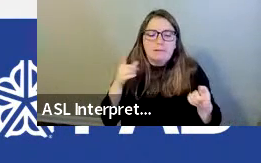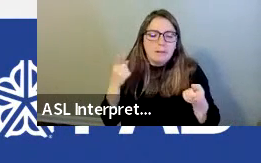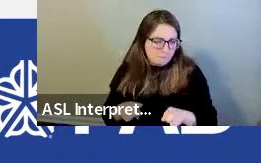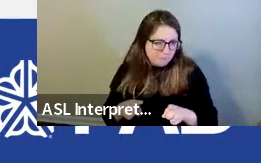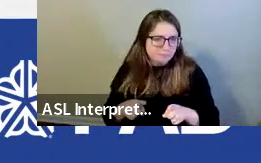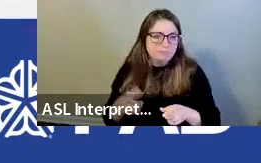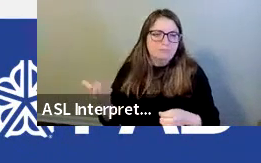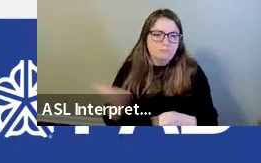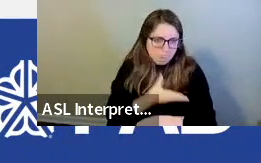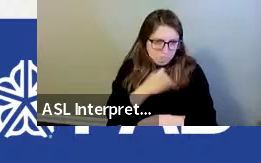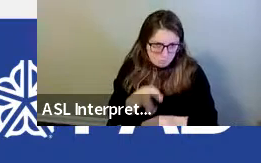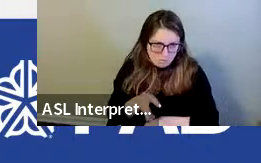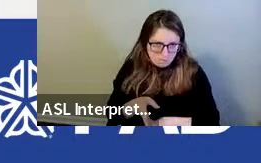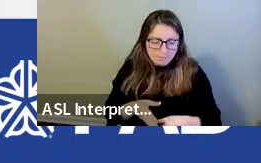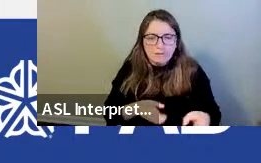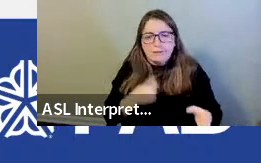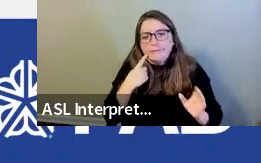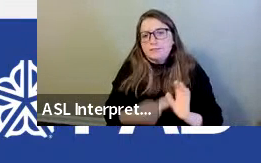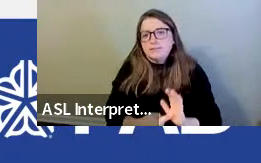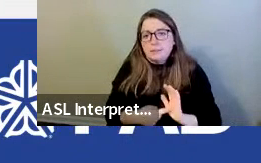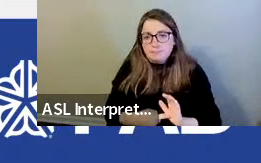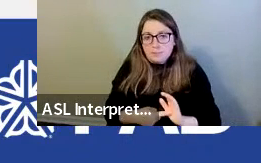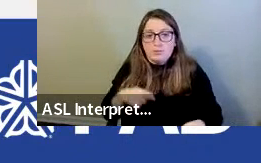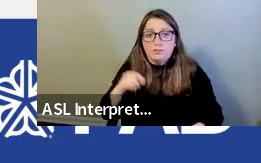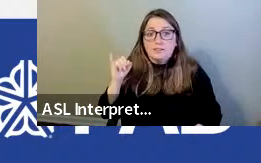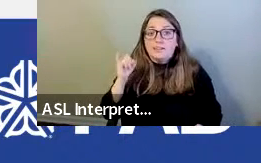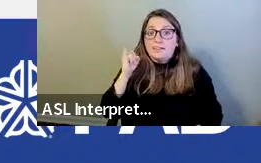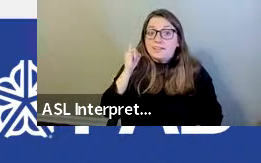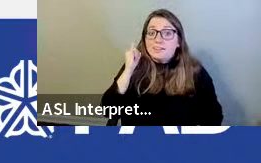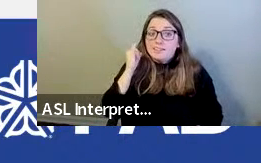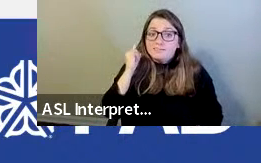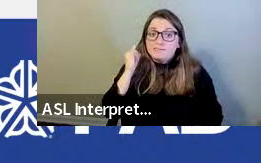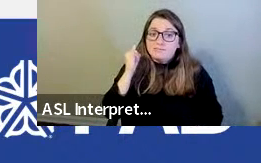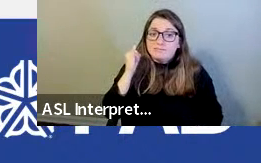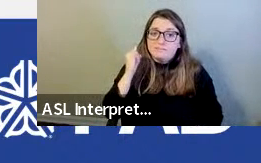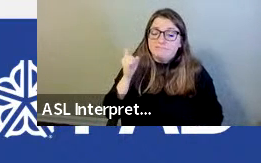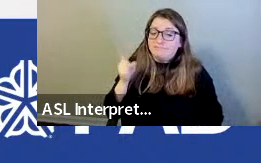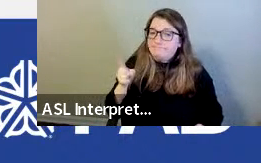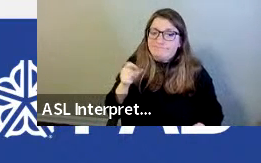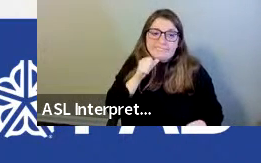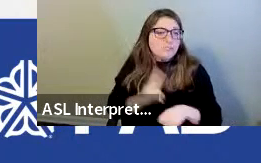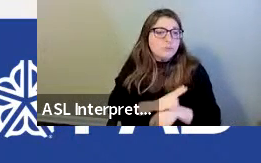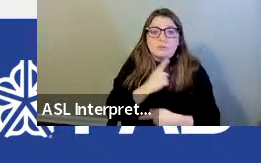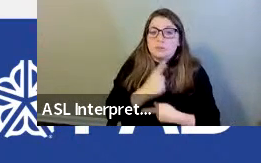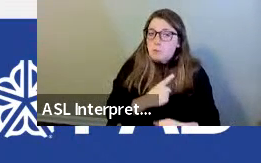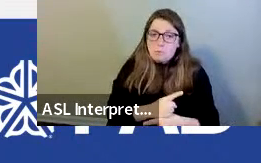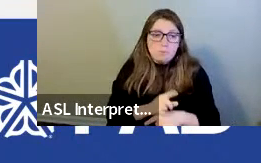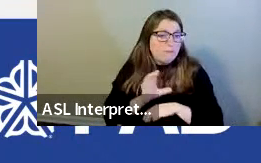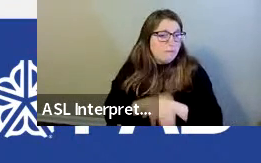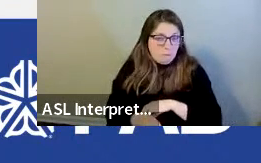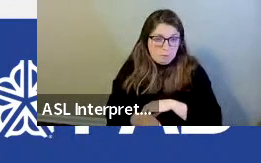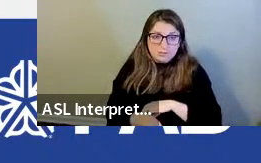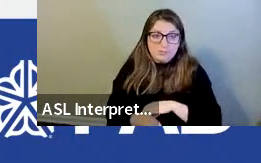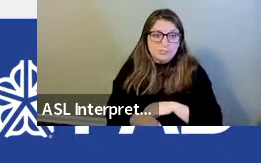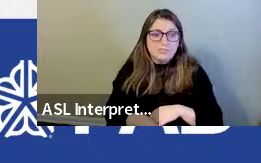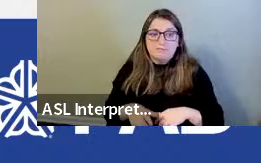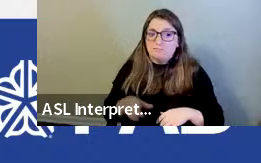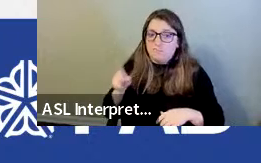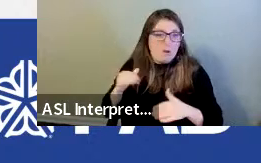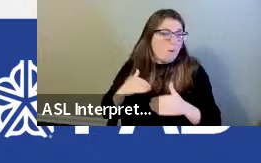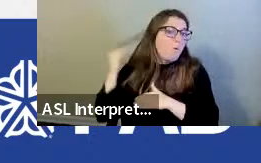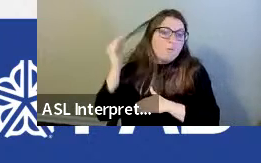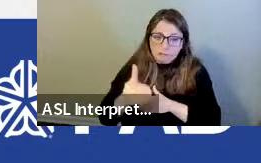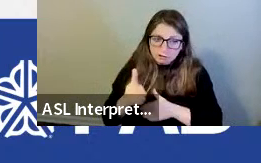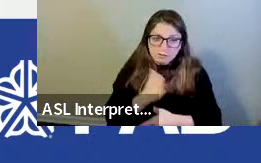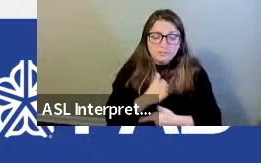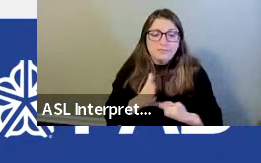General Order 335, a failure to only use the appropriate amount of force. General Order 336, failure to